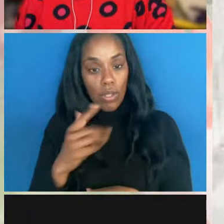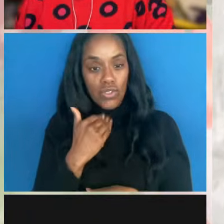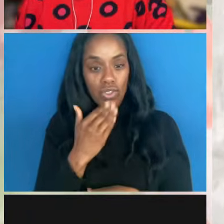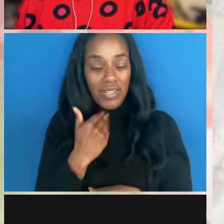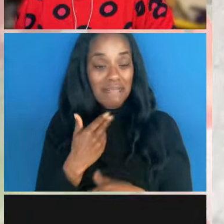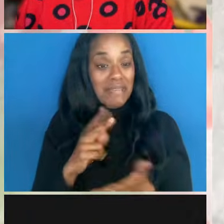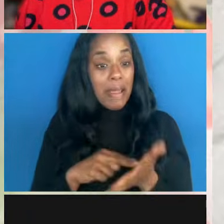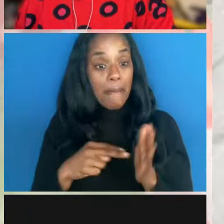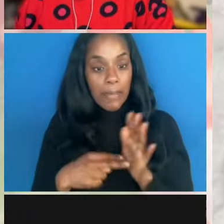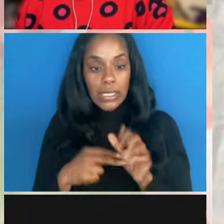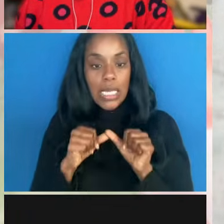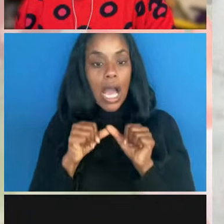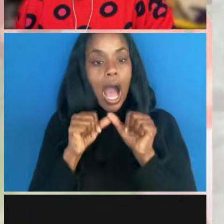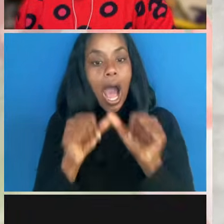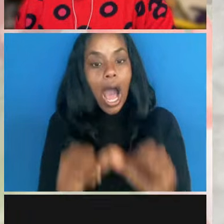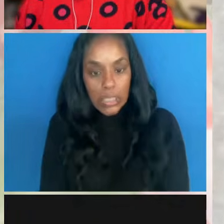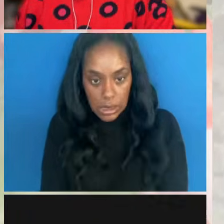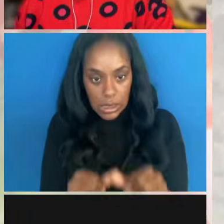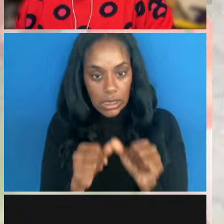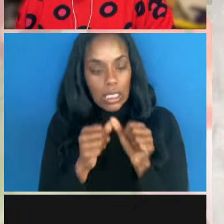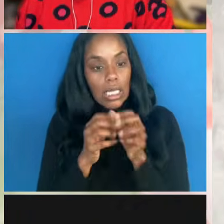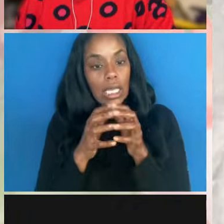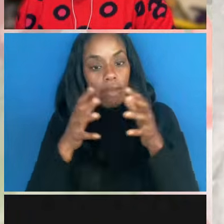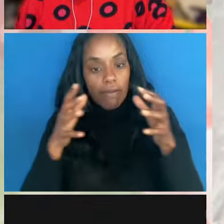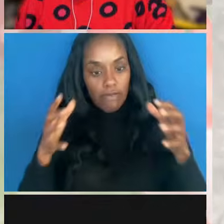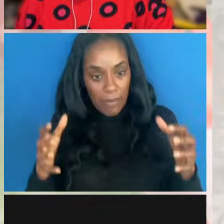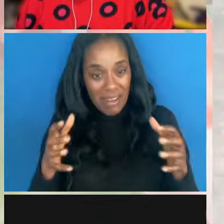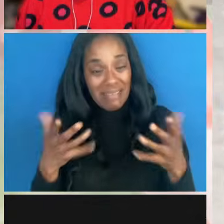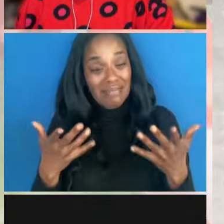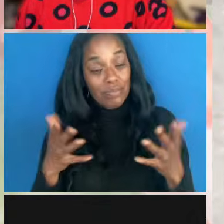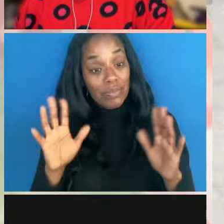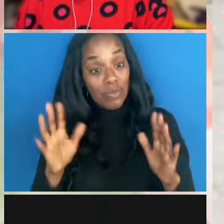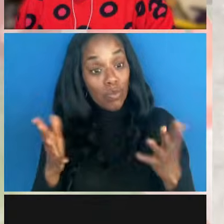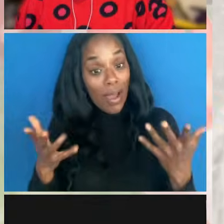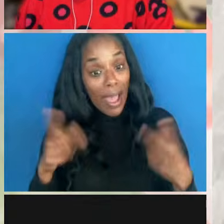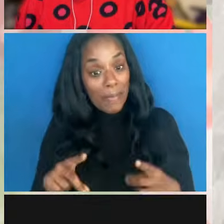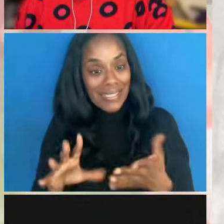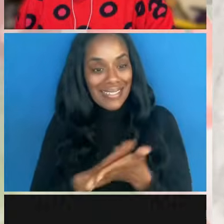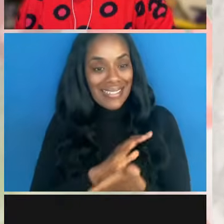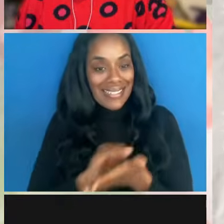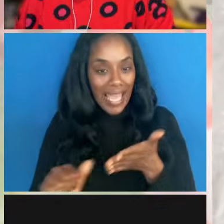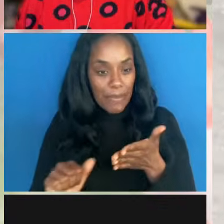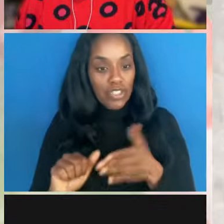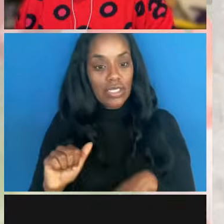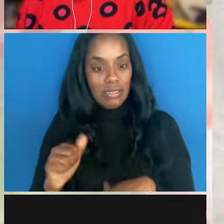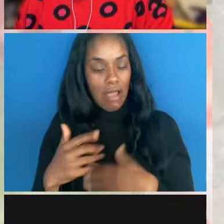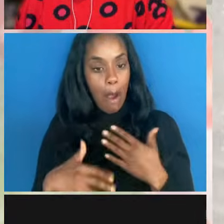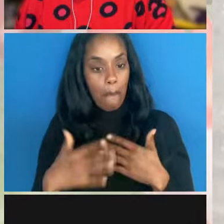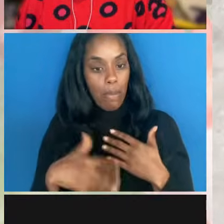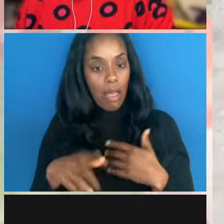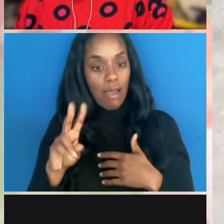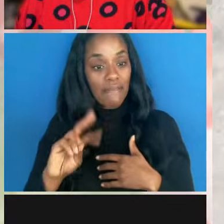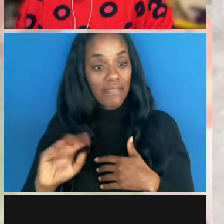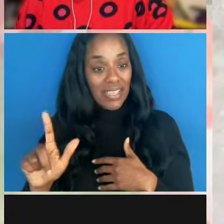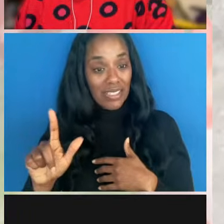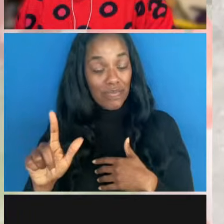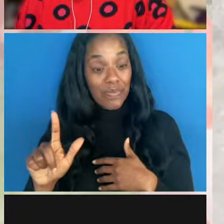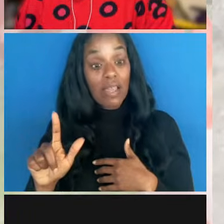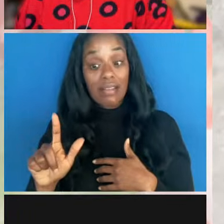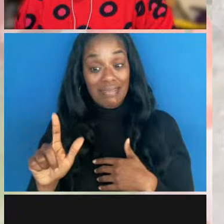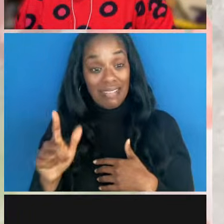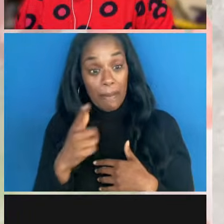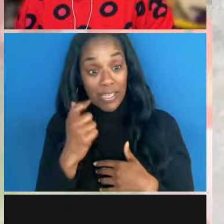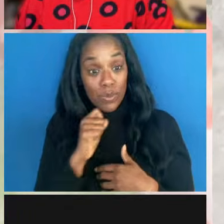which damages the lining of our blood vessels. And the loss of fiber really allows things to stagnate in